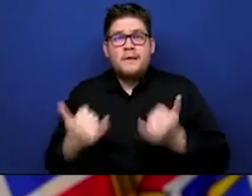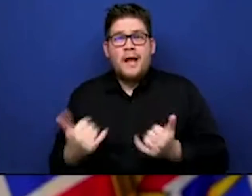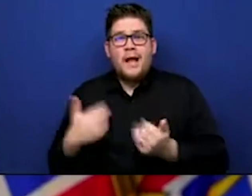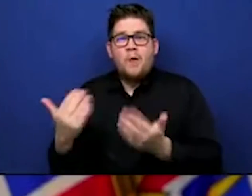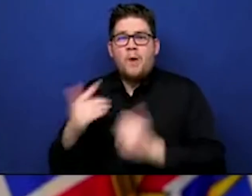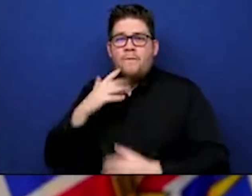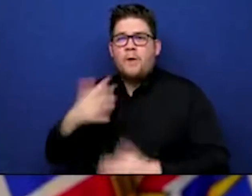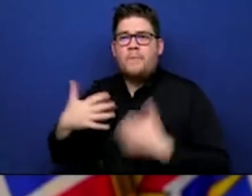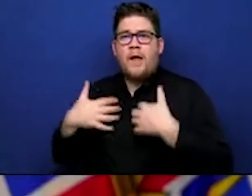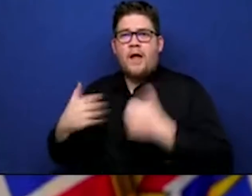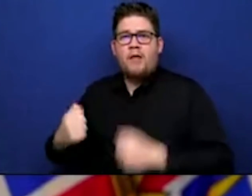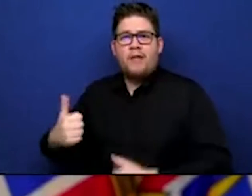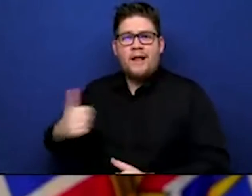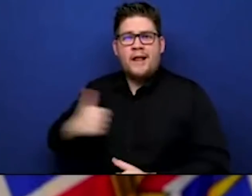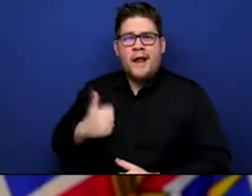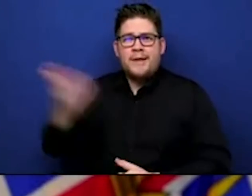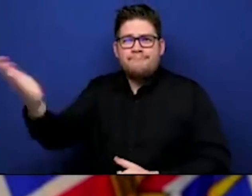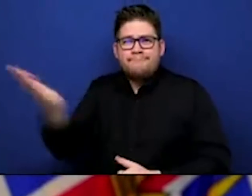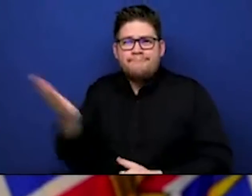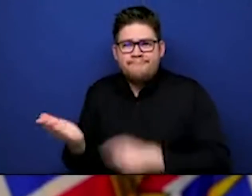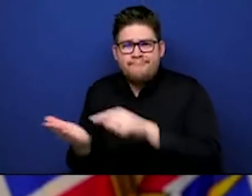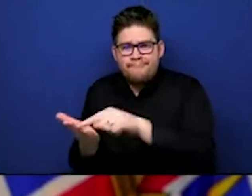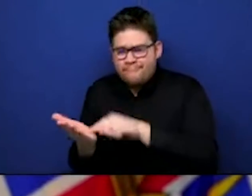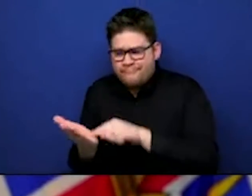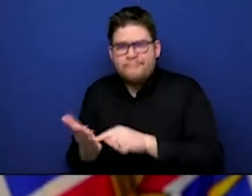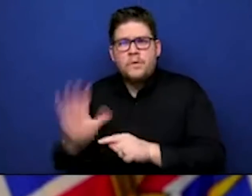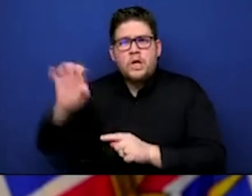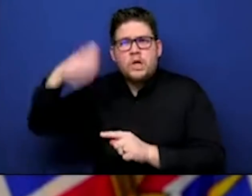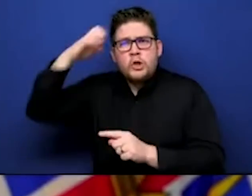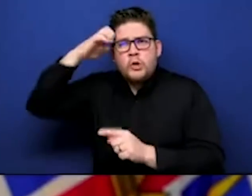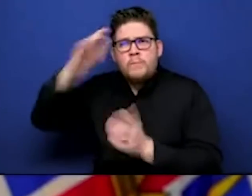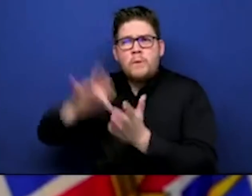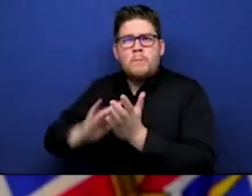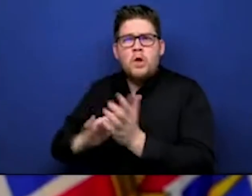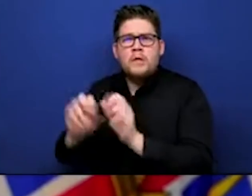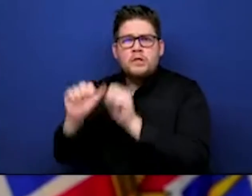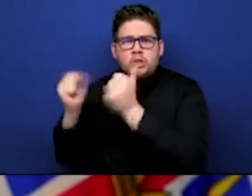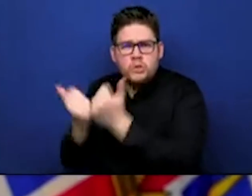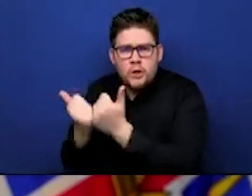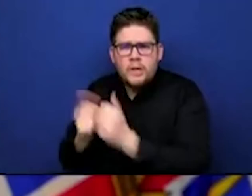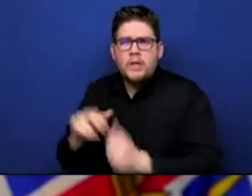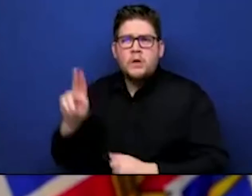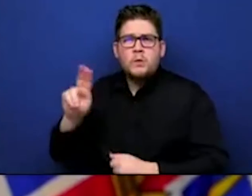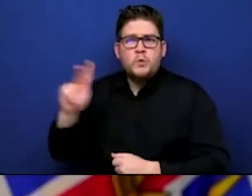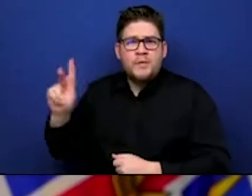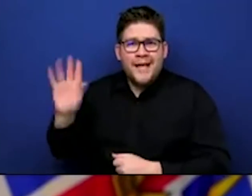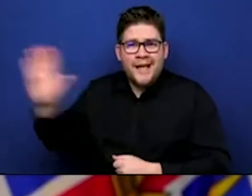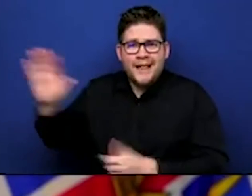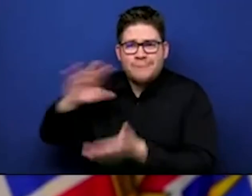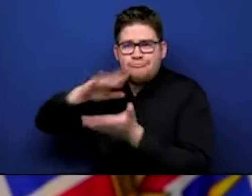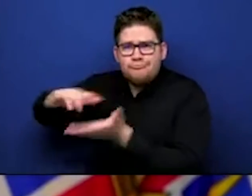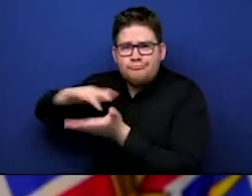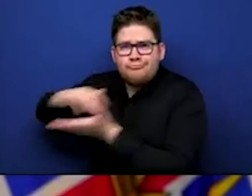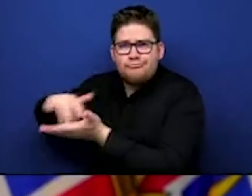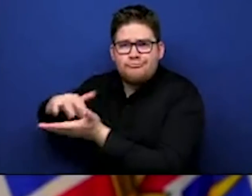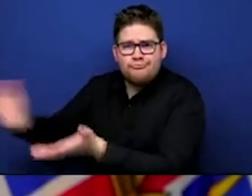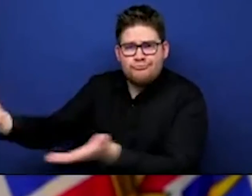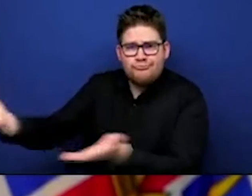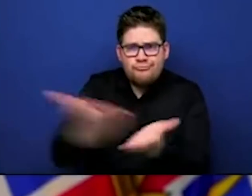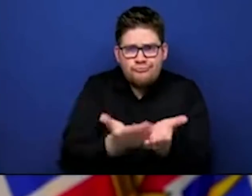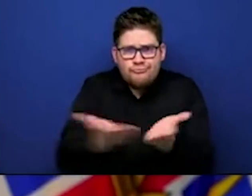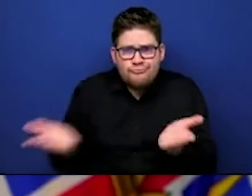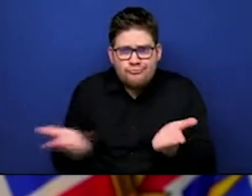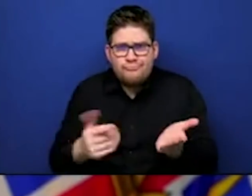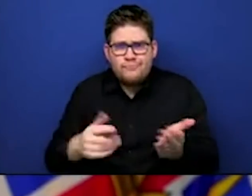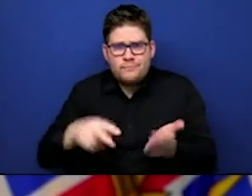European Medicines Agency and from the UK that came to light last week, and to give us more guidance on the use of this important